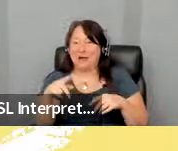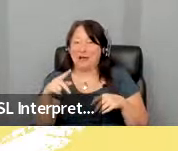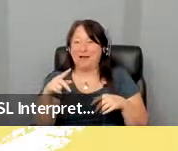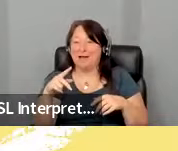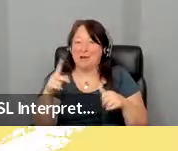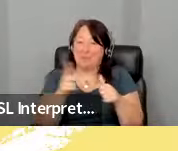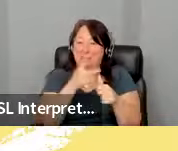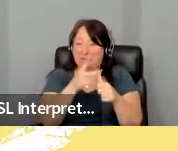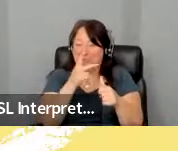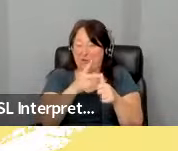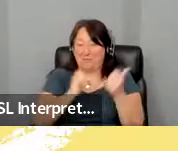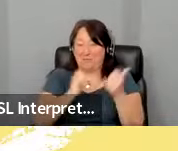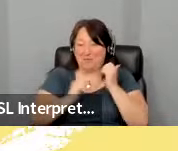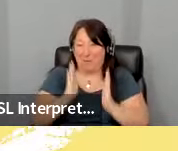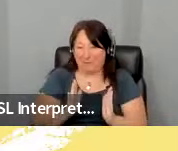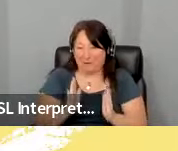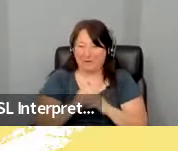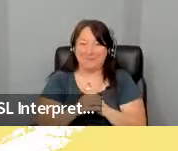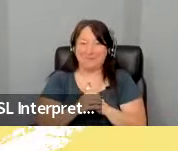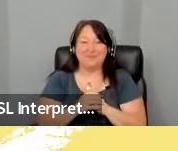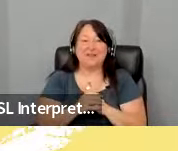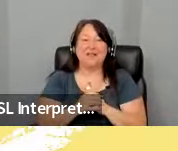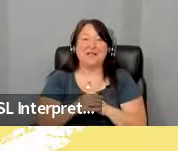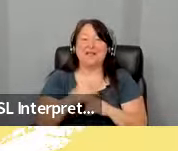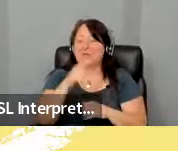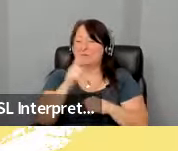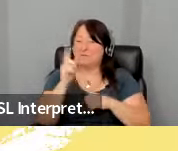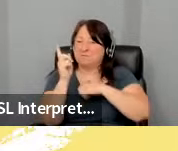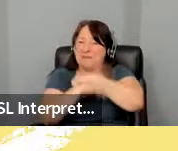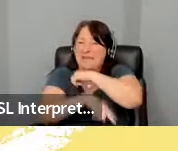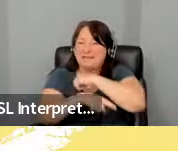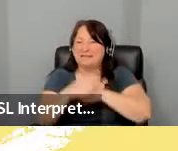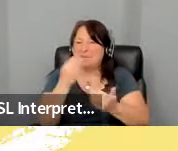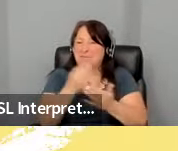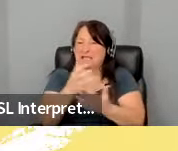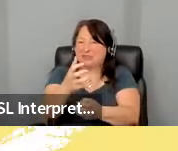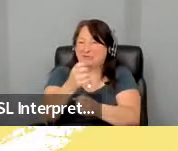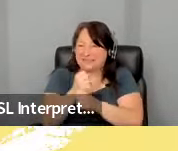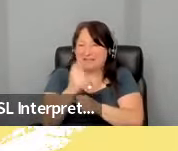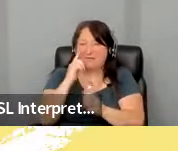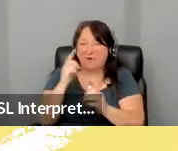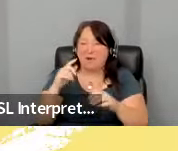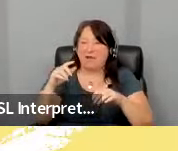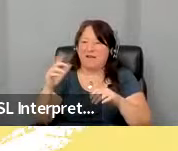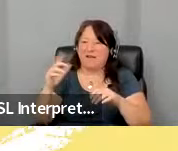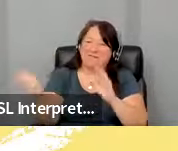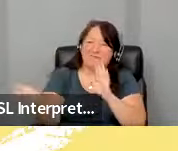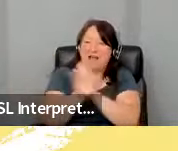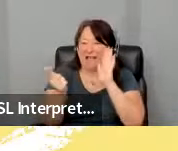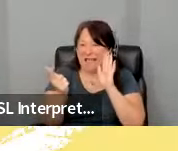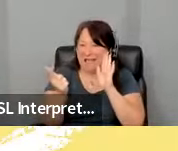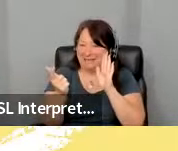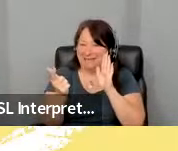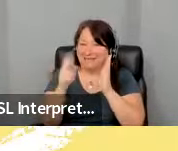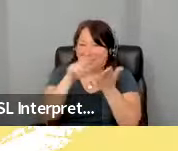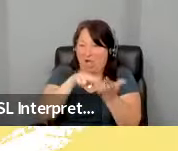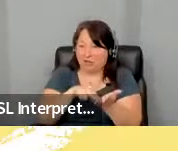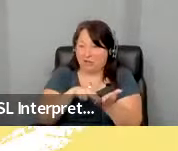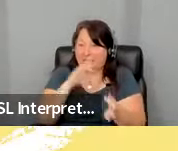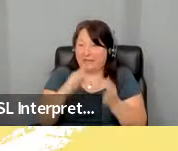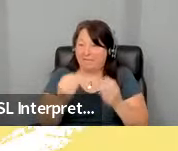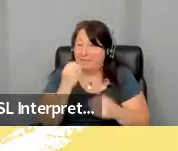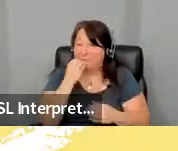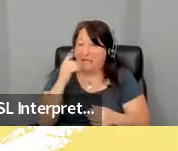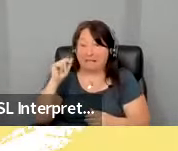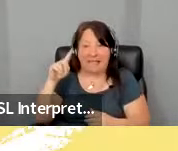are non-pensionable. They're additional monies that you receive for a violation of the contract. If your meal is late, and again, more